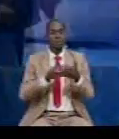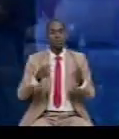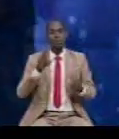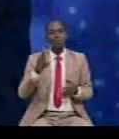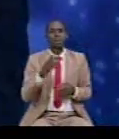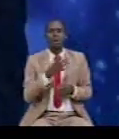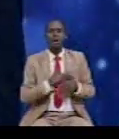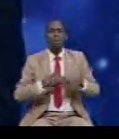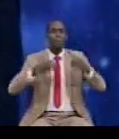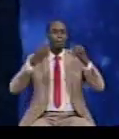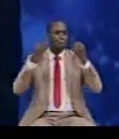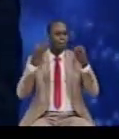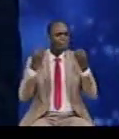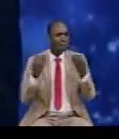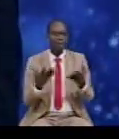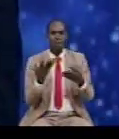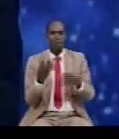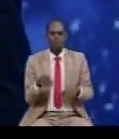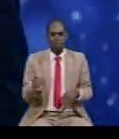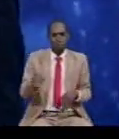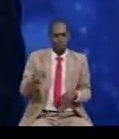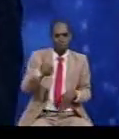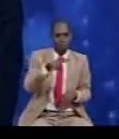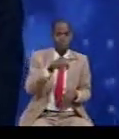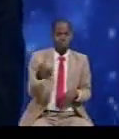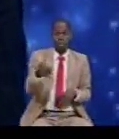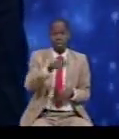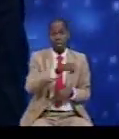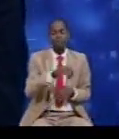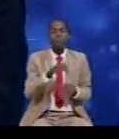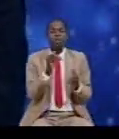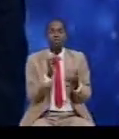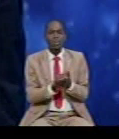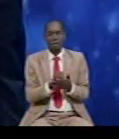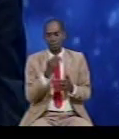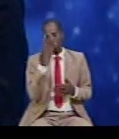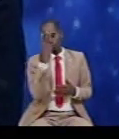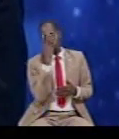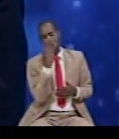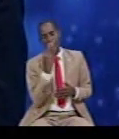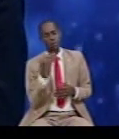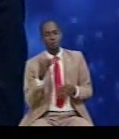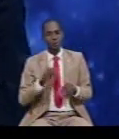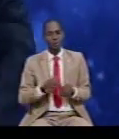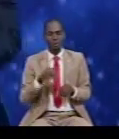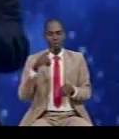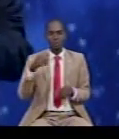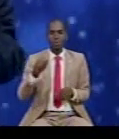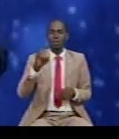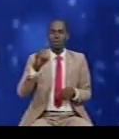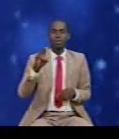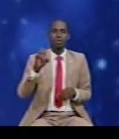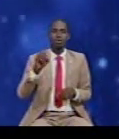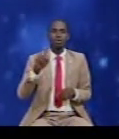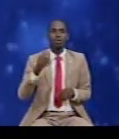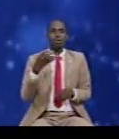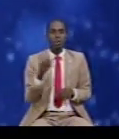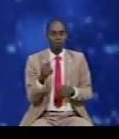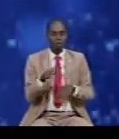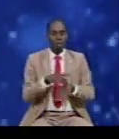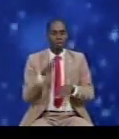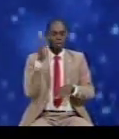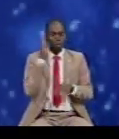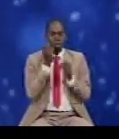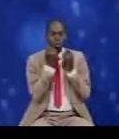many of them that sleep in the dust of the earth shall